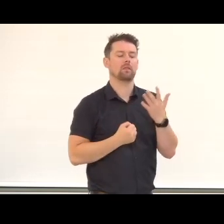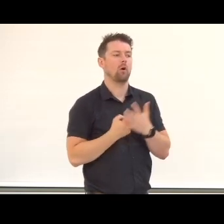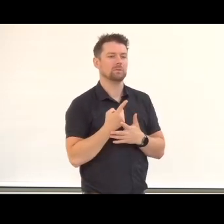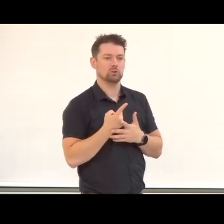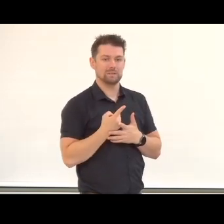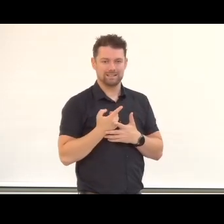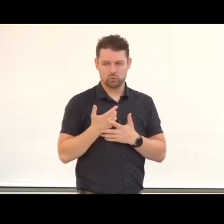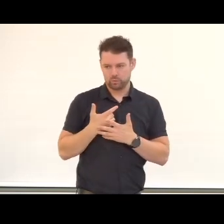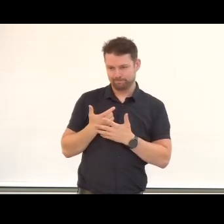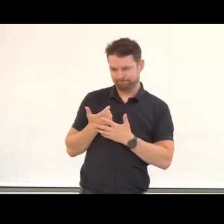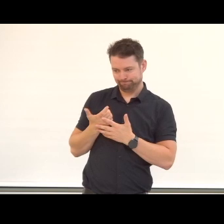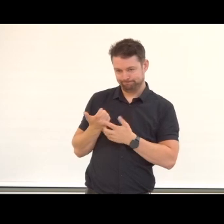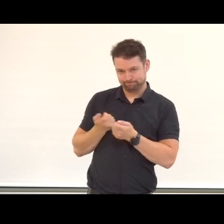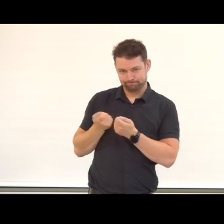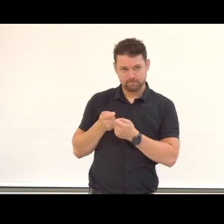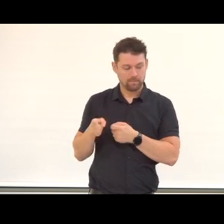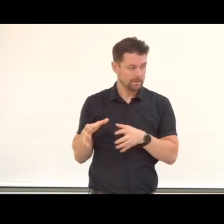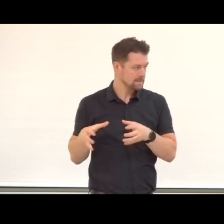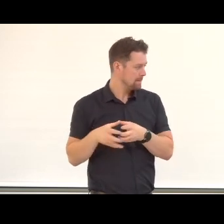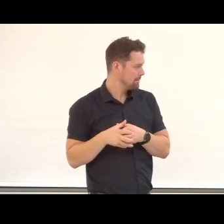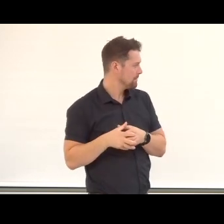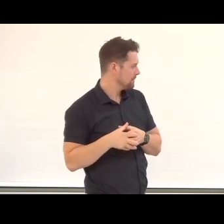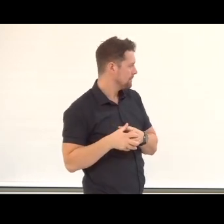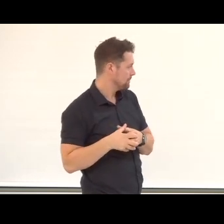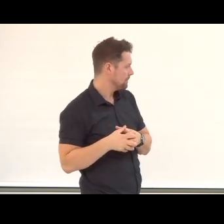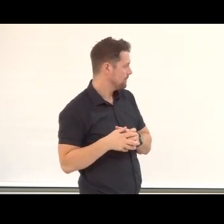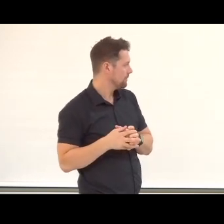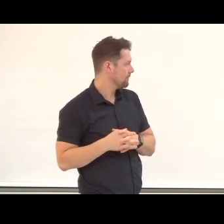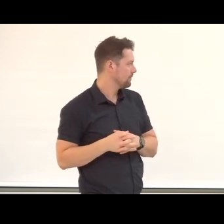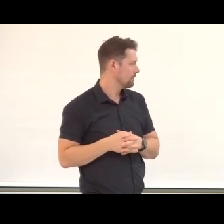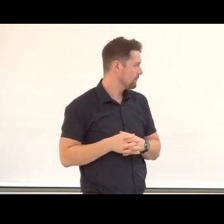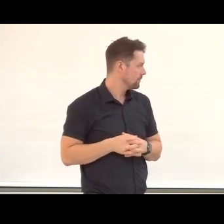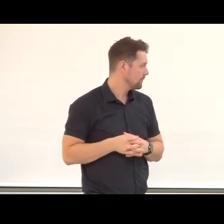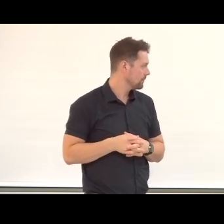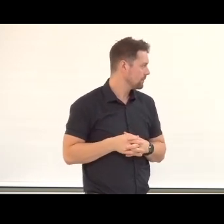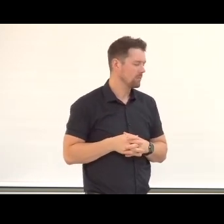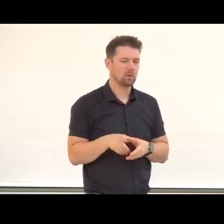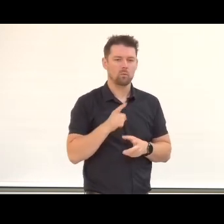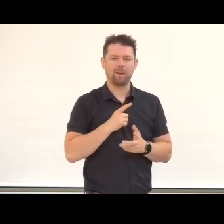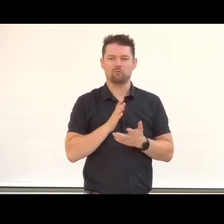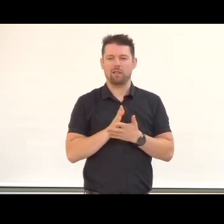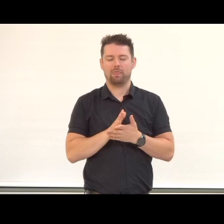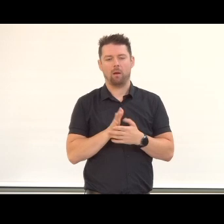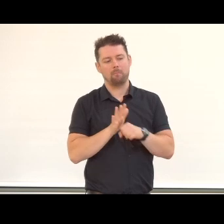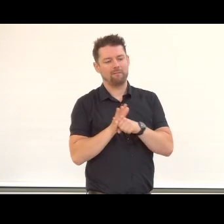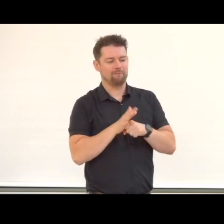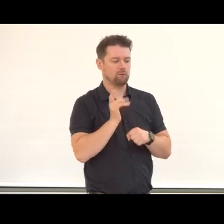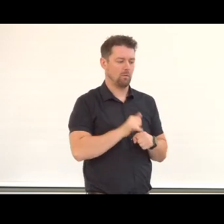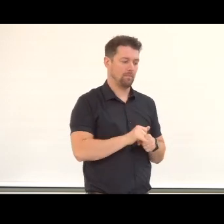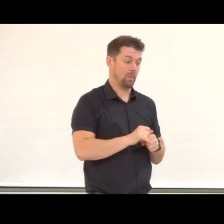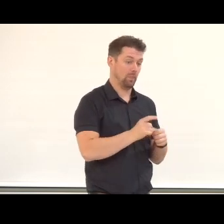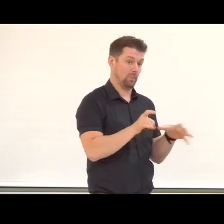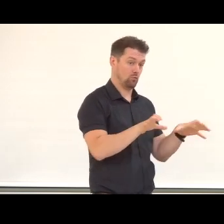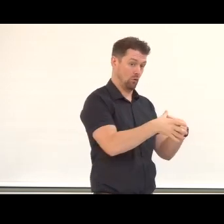that team for Judith and Elo. Yeah, we're kind of the buffer between the real world and the isolated